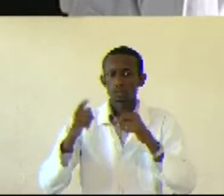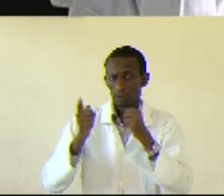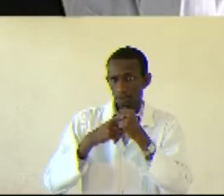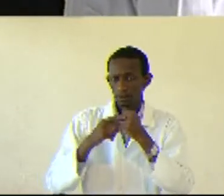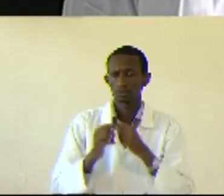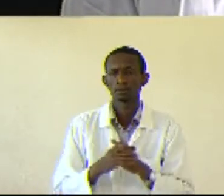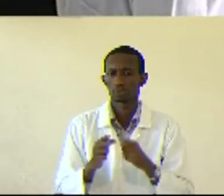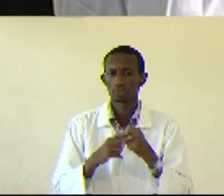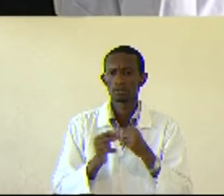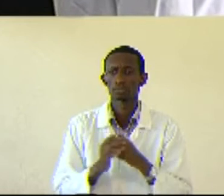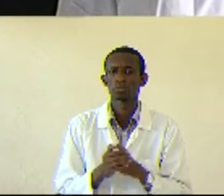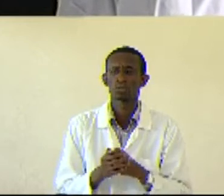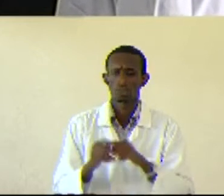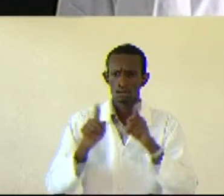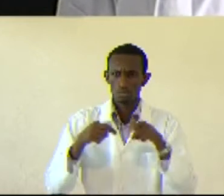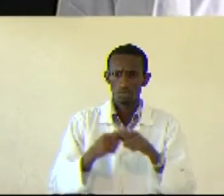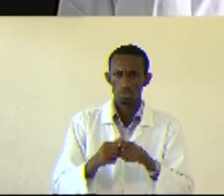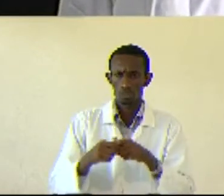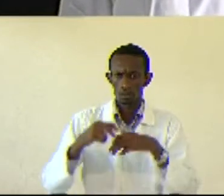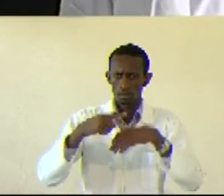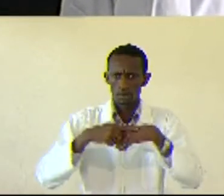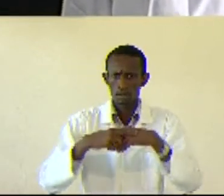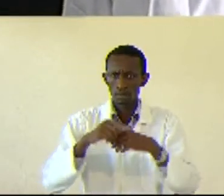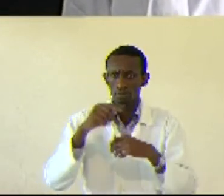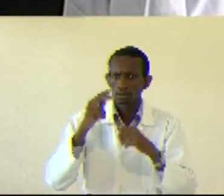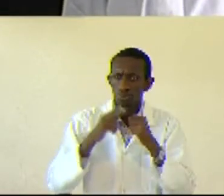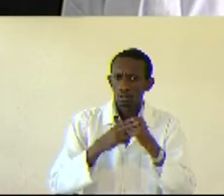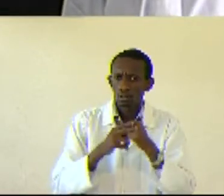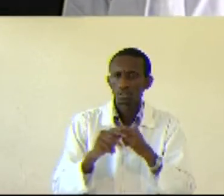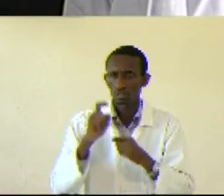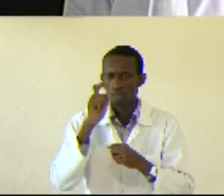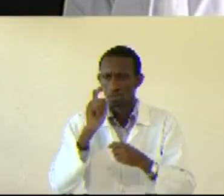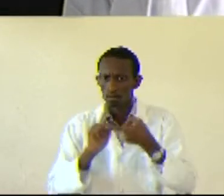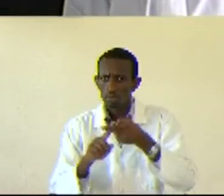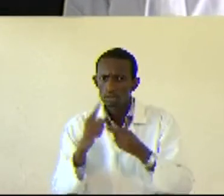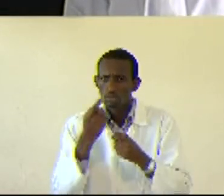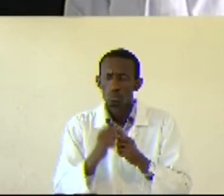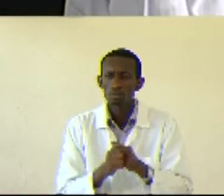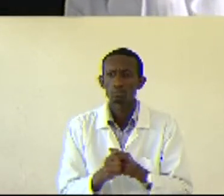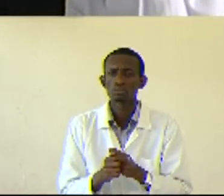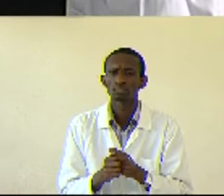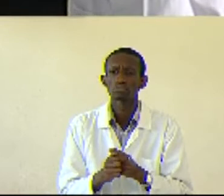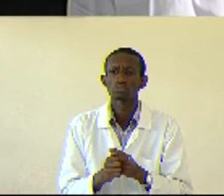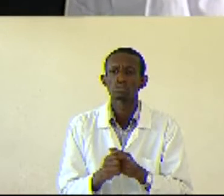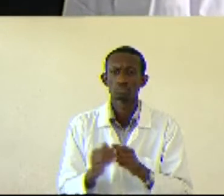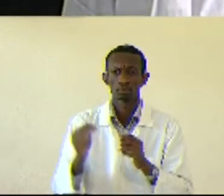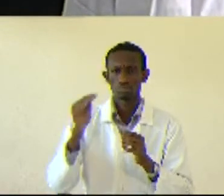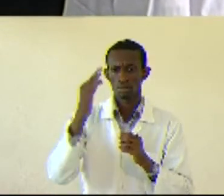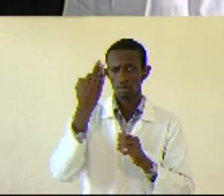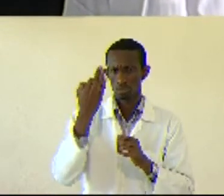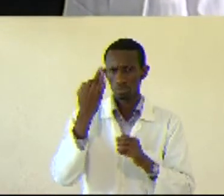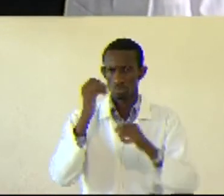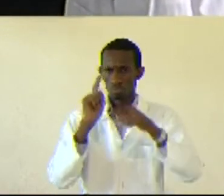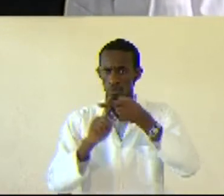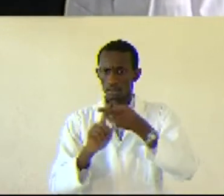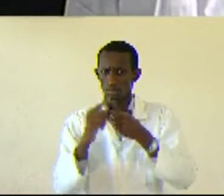right? Then minus 7x plus 1 power 3 plus 1,